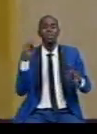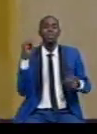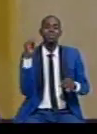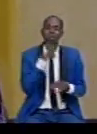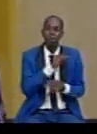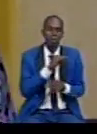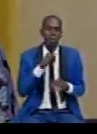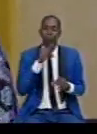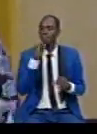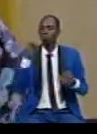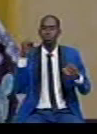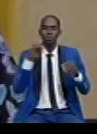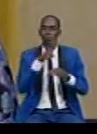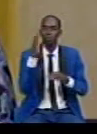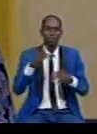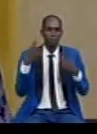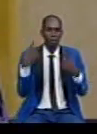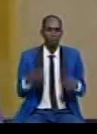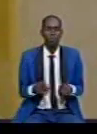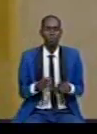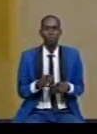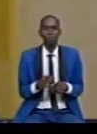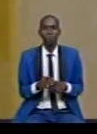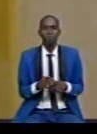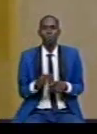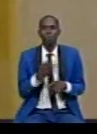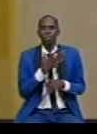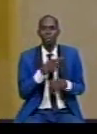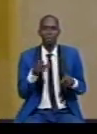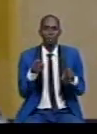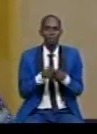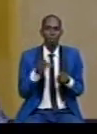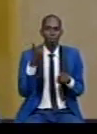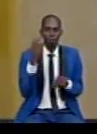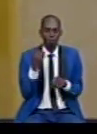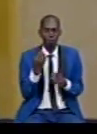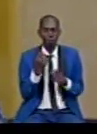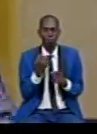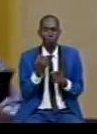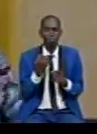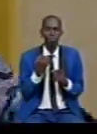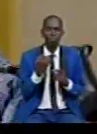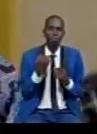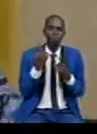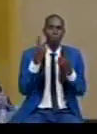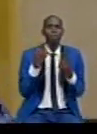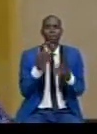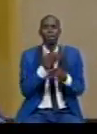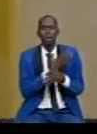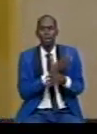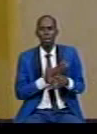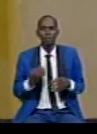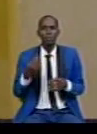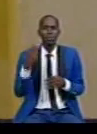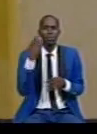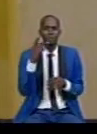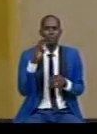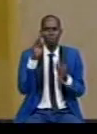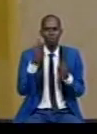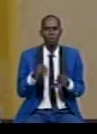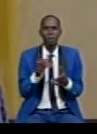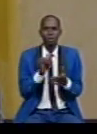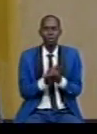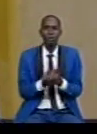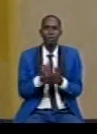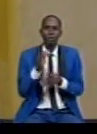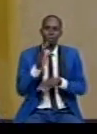It will not happen because I'm not for you people. So as I was just talking, and I saw my mother in the Lord, the person that converted me to deeper life. She said,